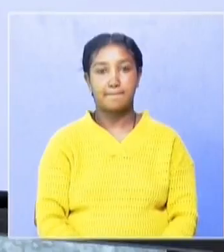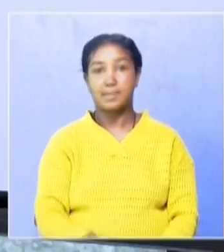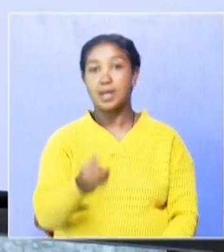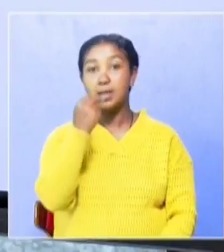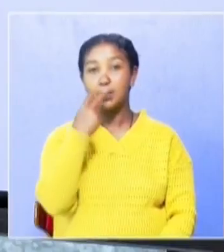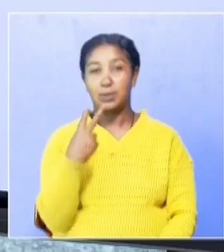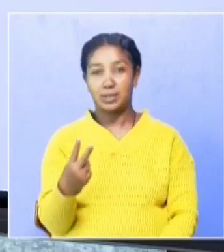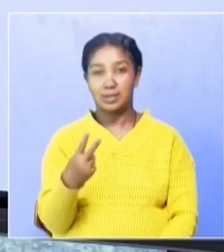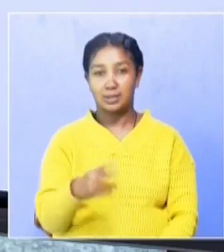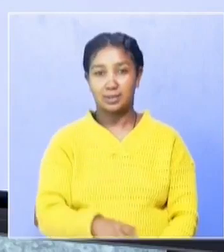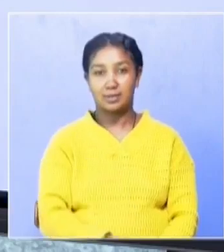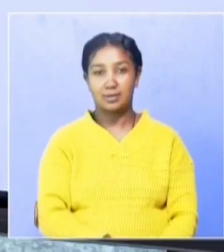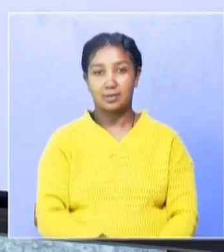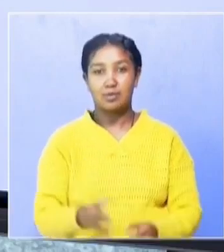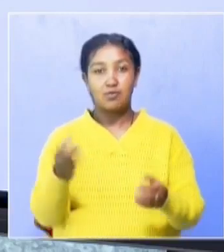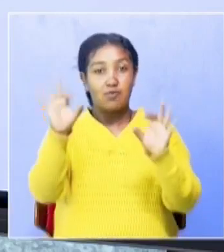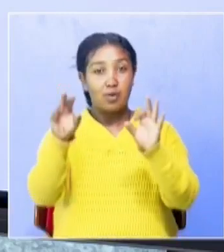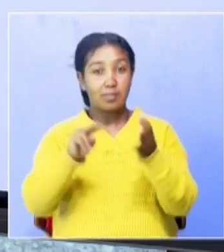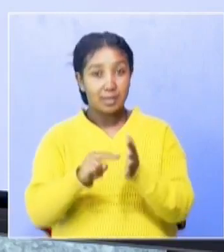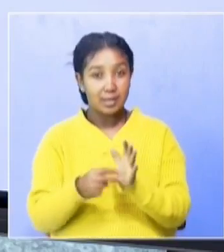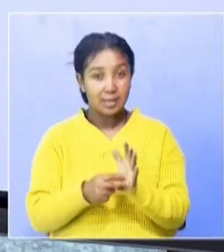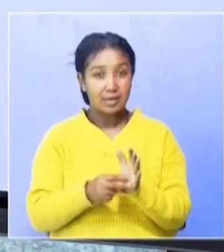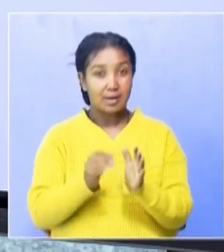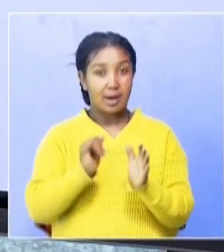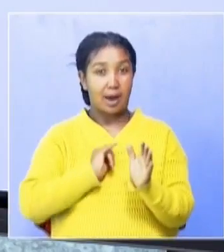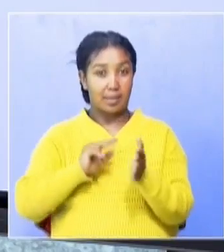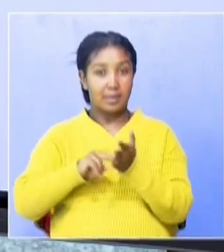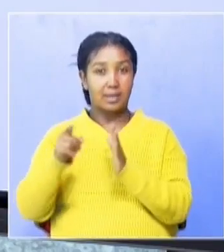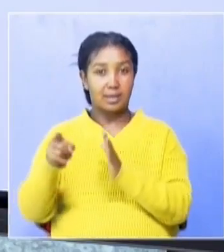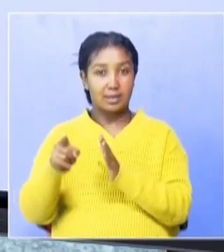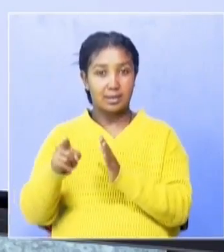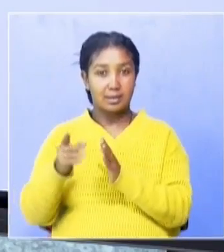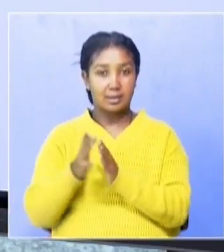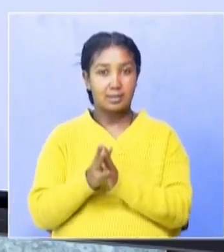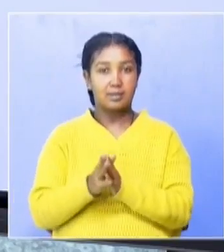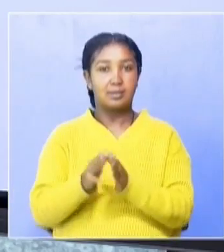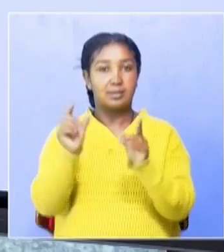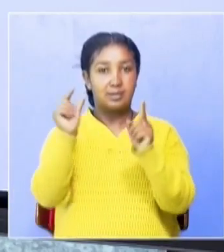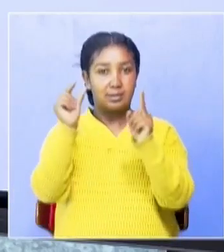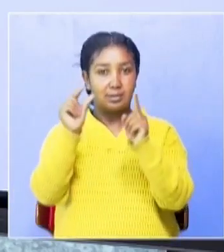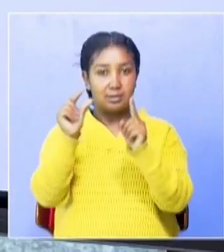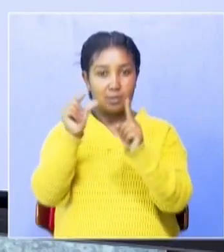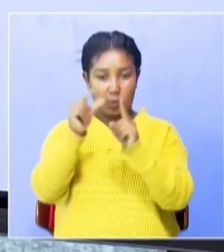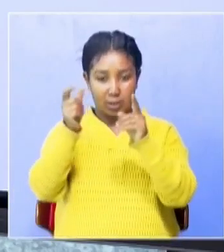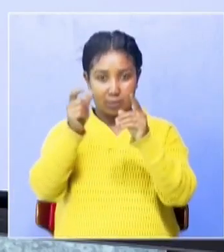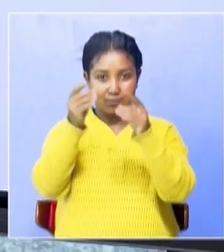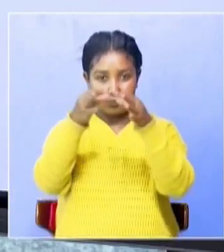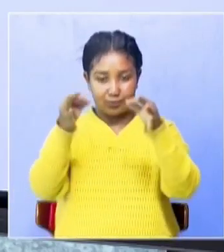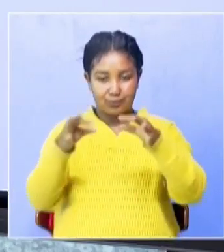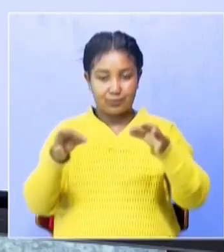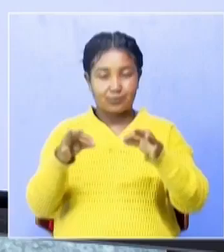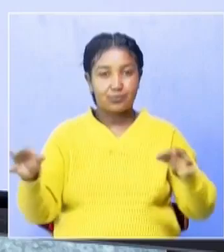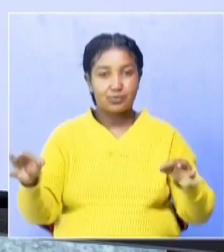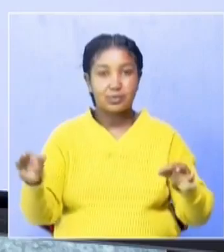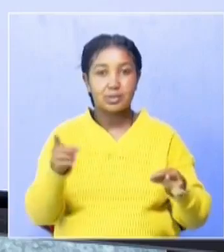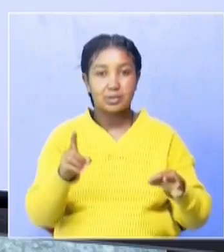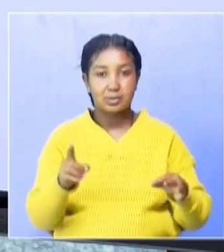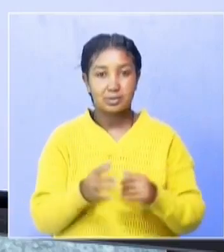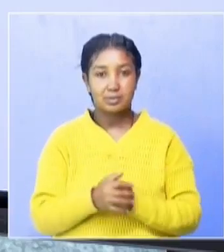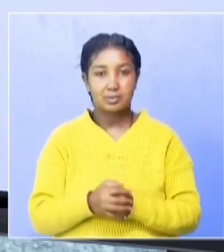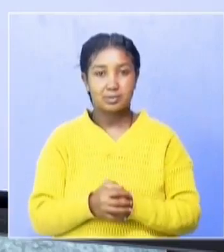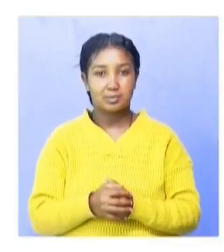Look. When I say the form, I mean here, the word, what we wrote here is